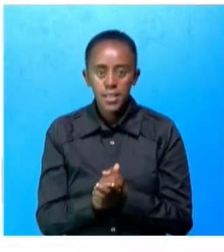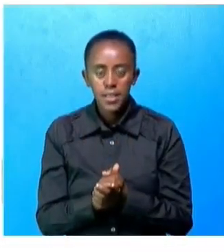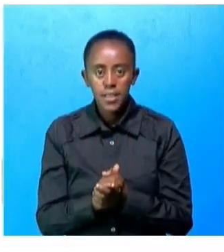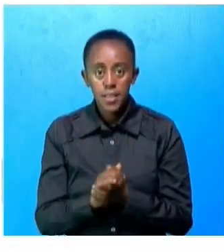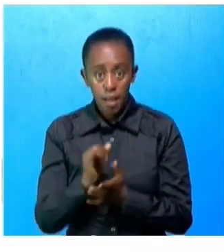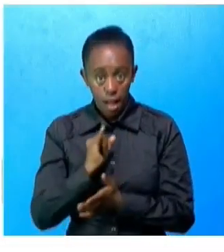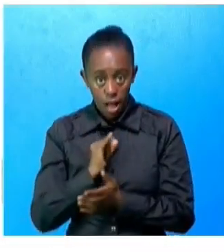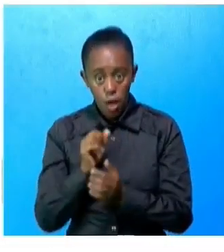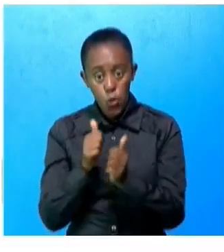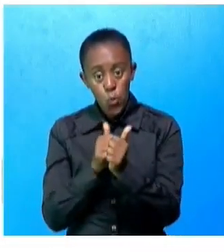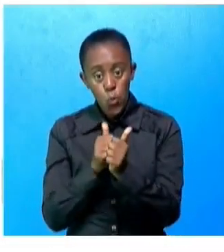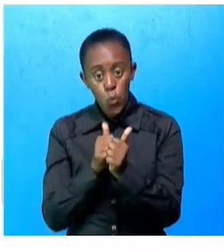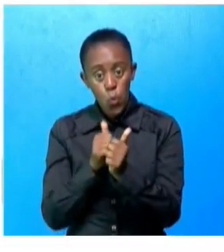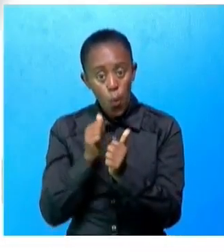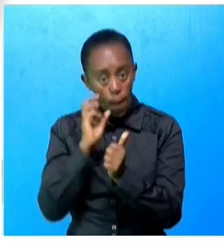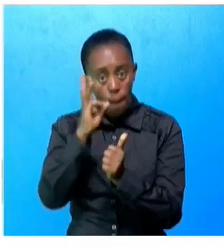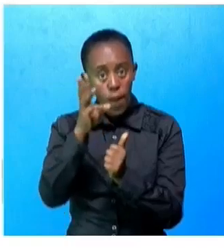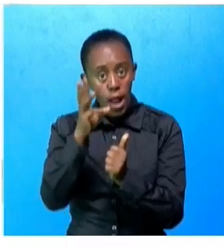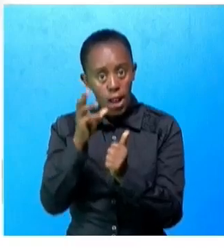I will pass